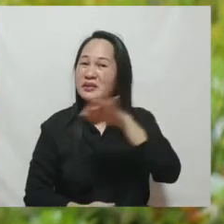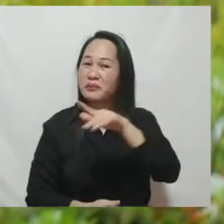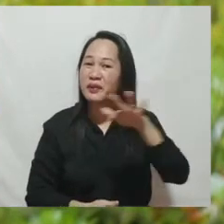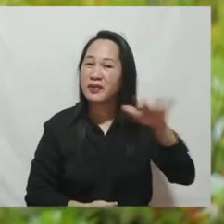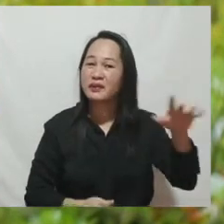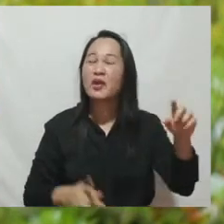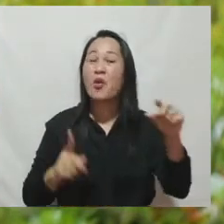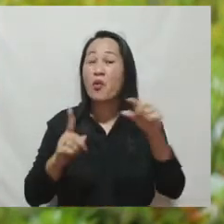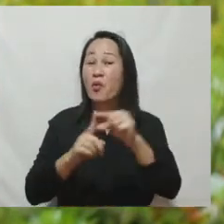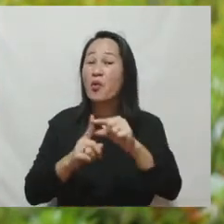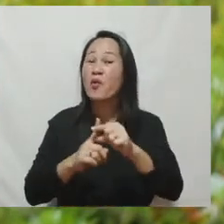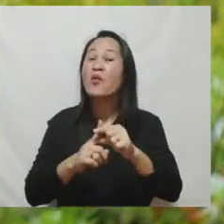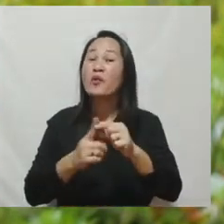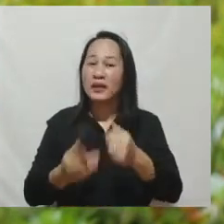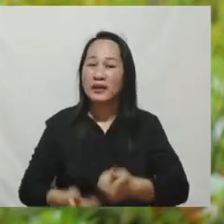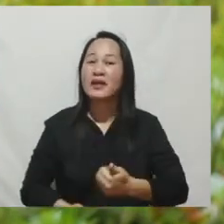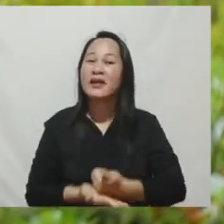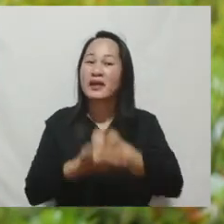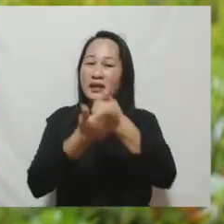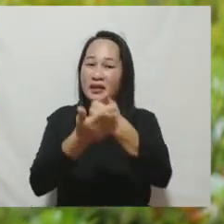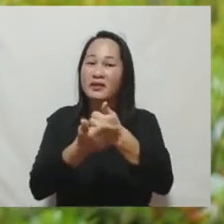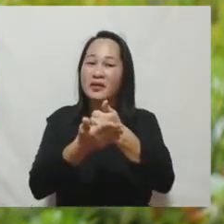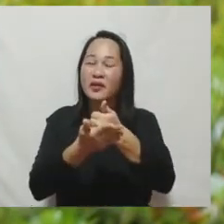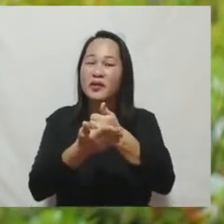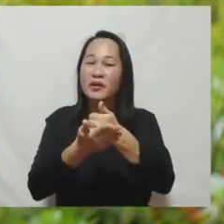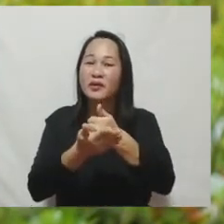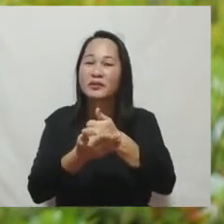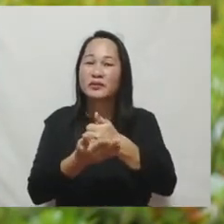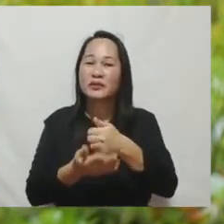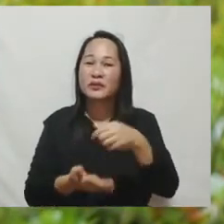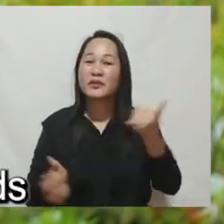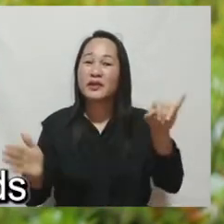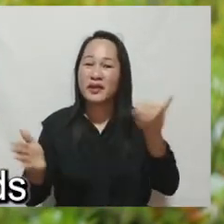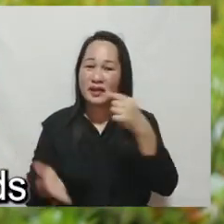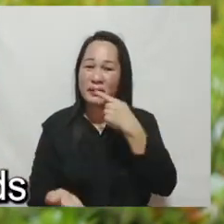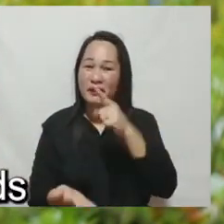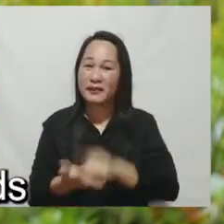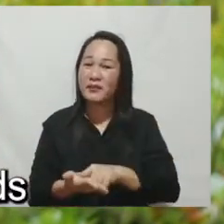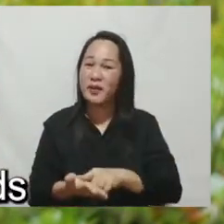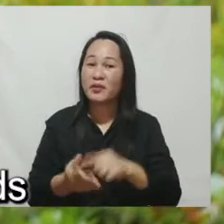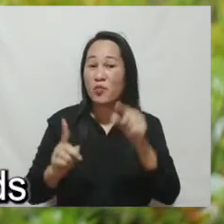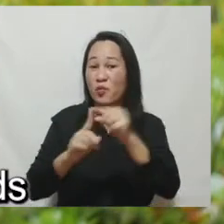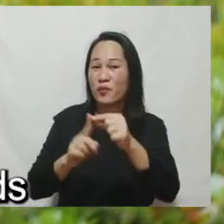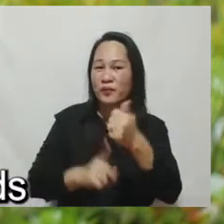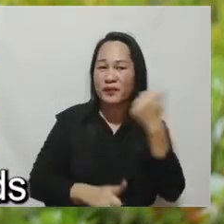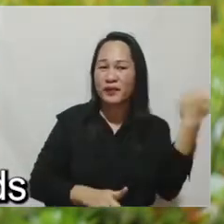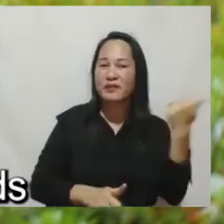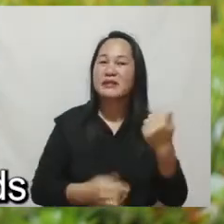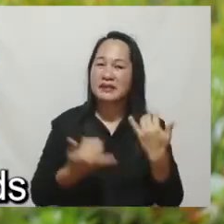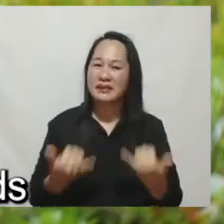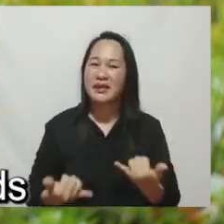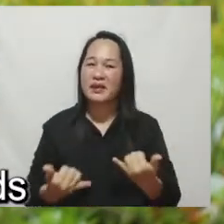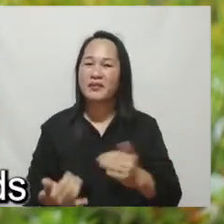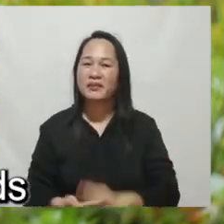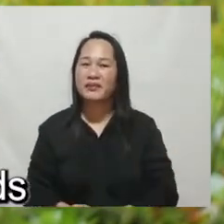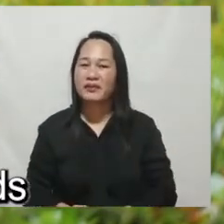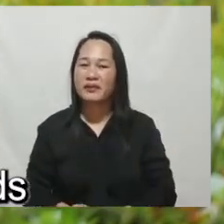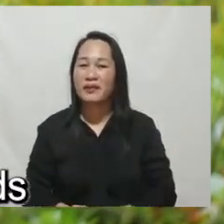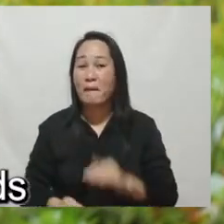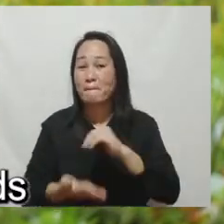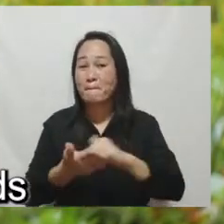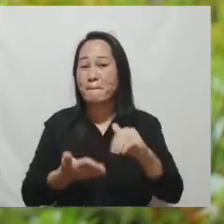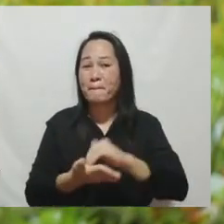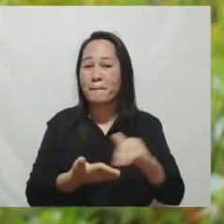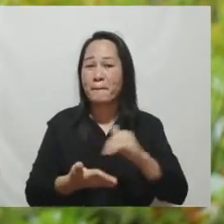you to differentiate a word from the other. So now, let us practice spelling out